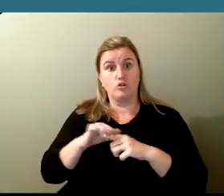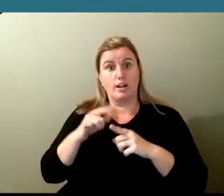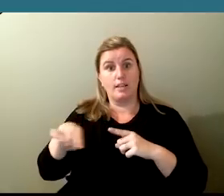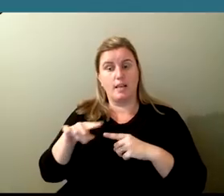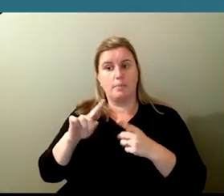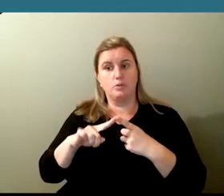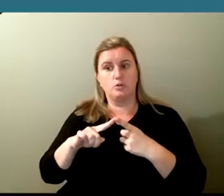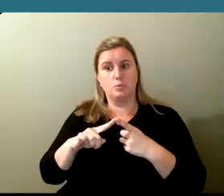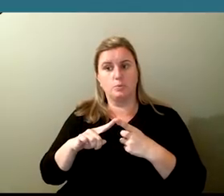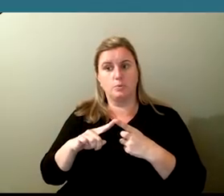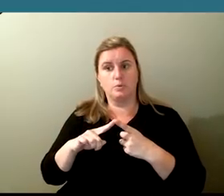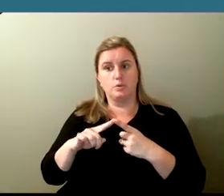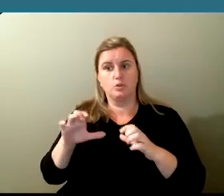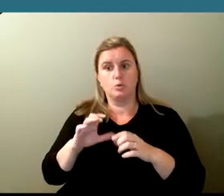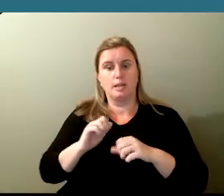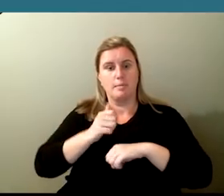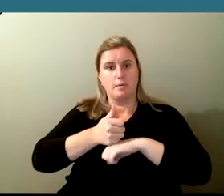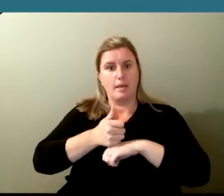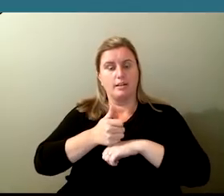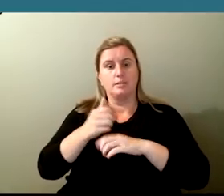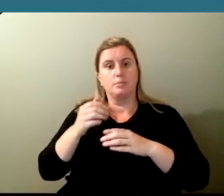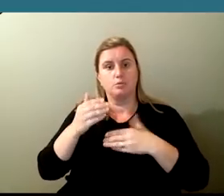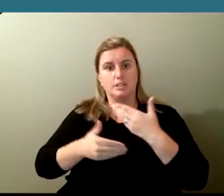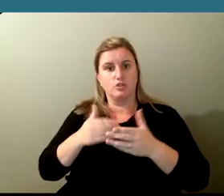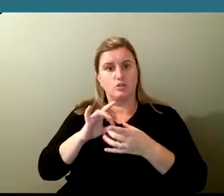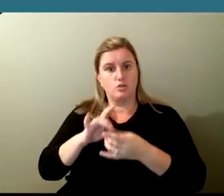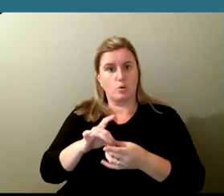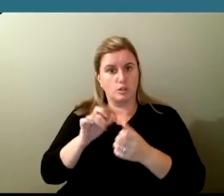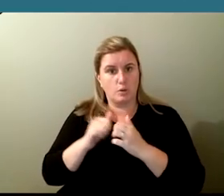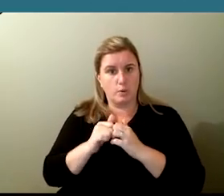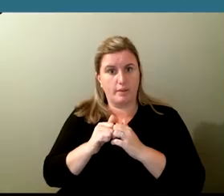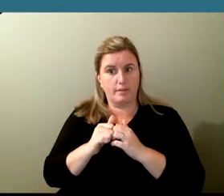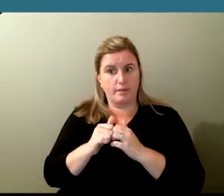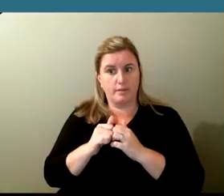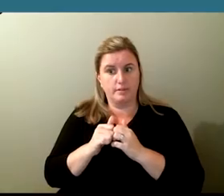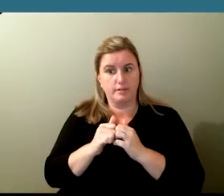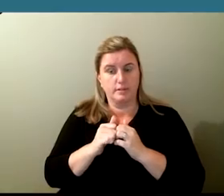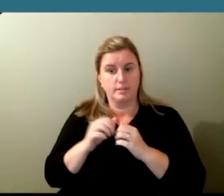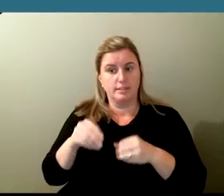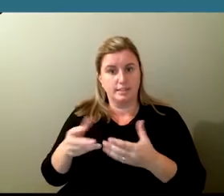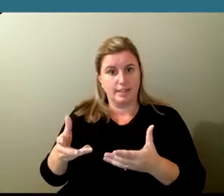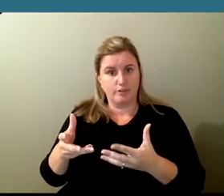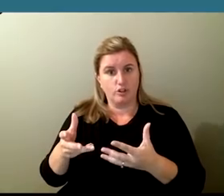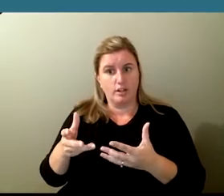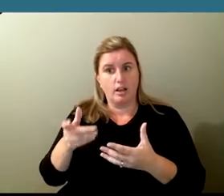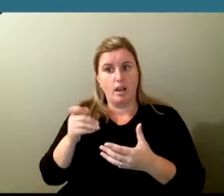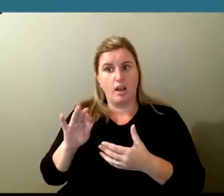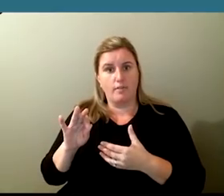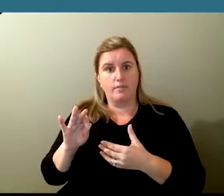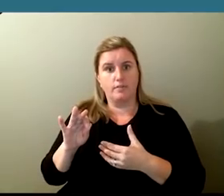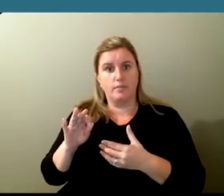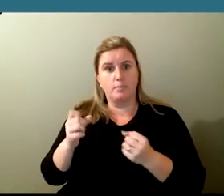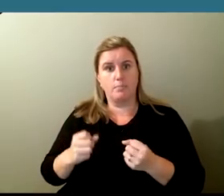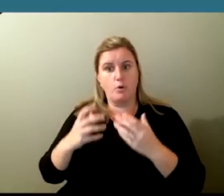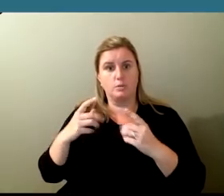to implement procedures associated with the delivery of multiple